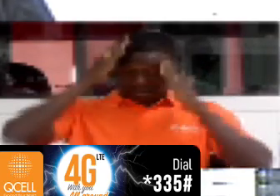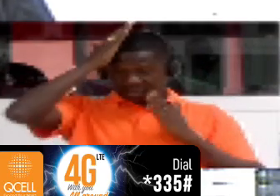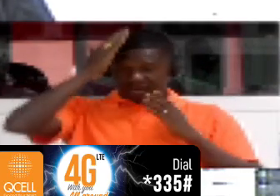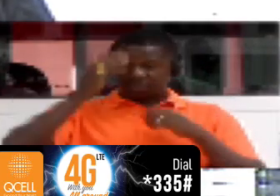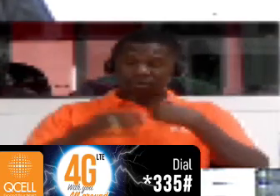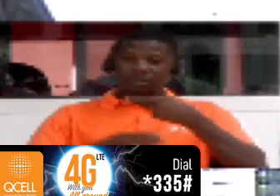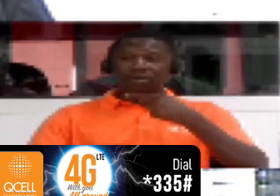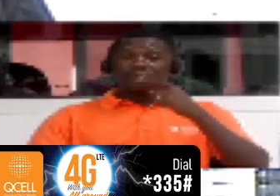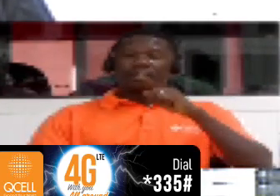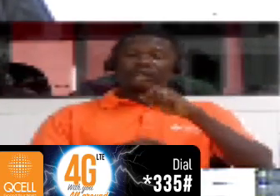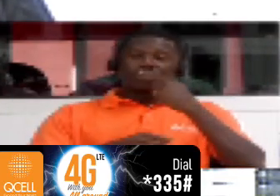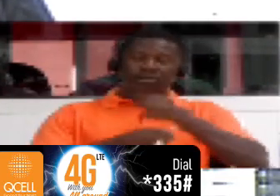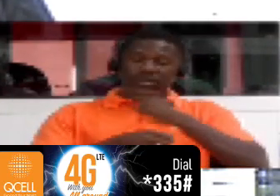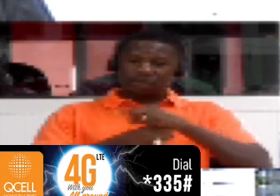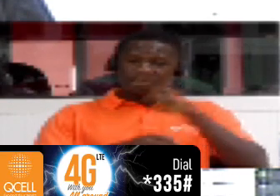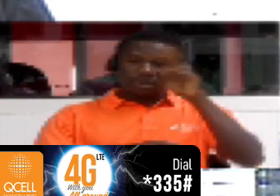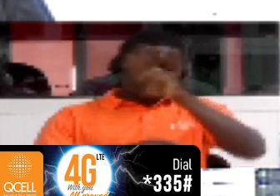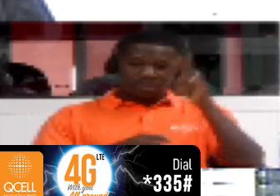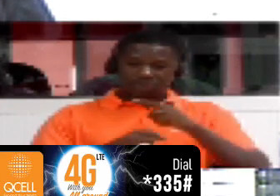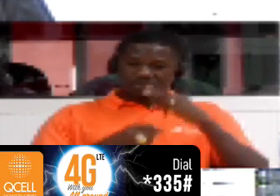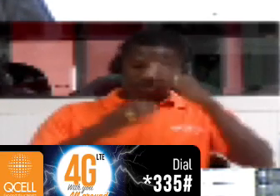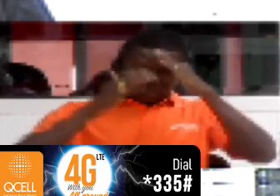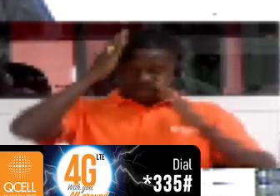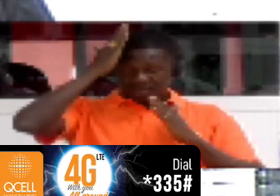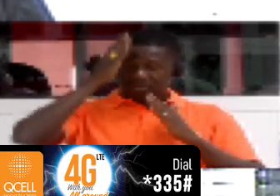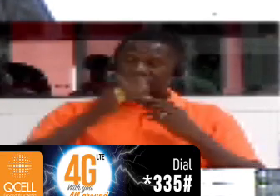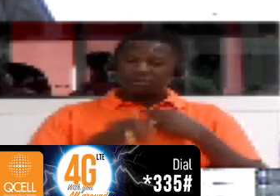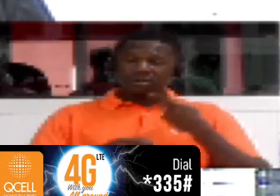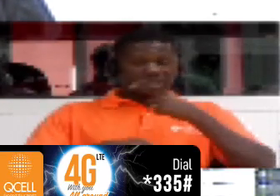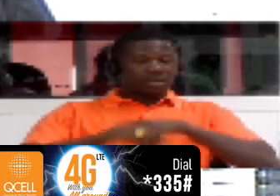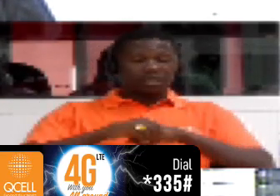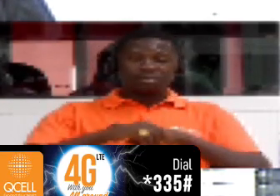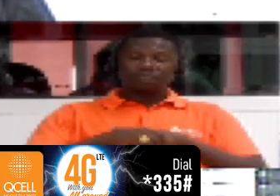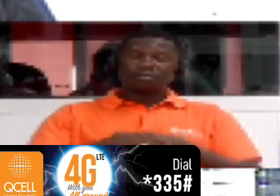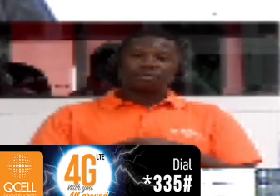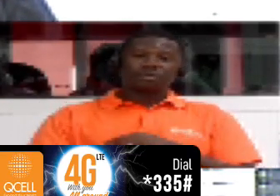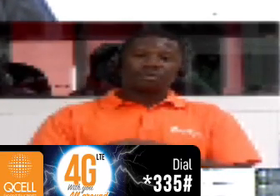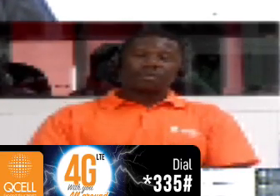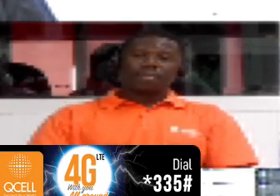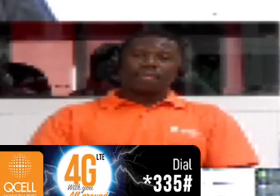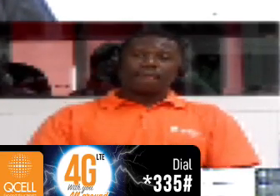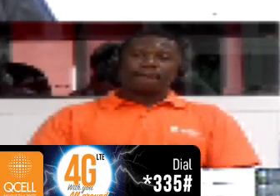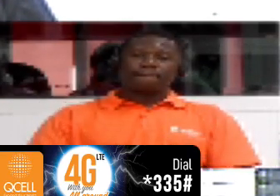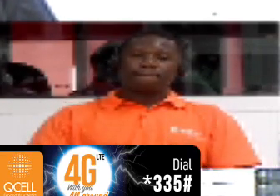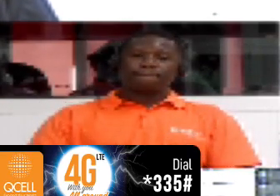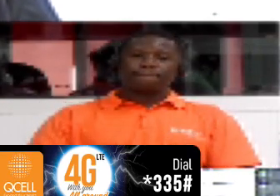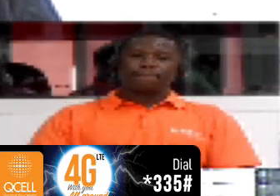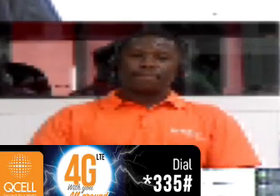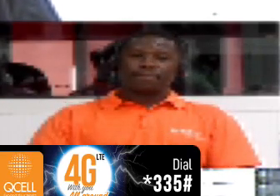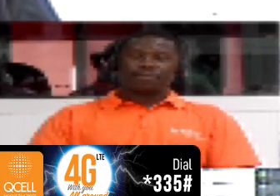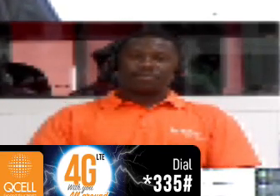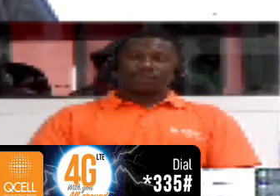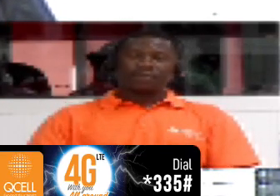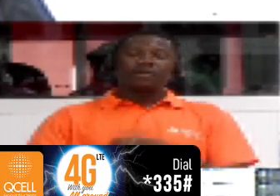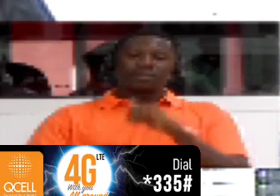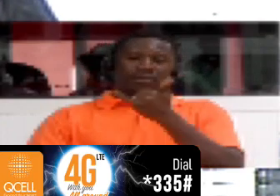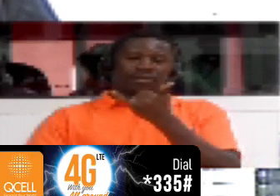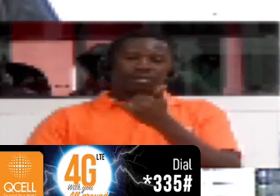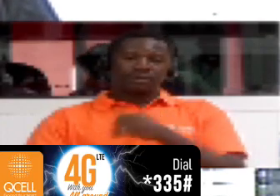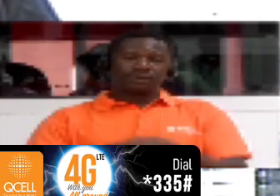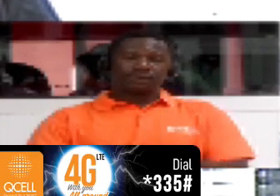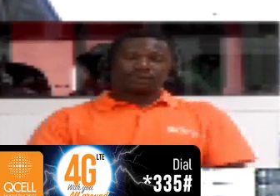Akowoto kabo temwoto itarta Gambia la sojar bunda le koto army la karola. Ade?